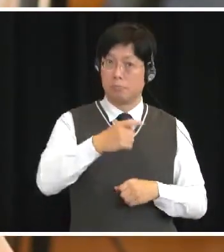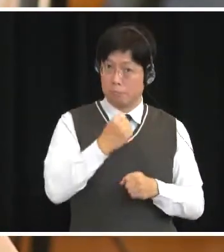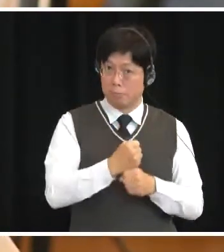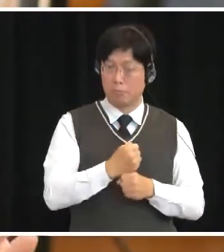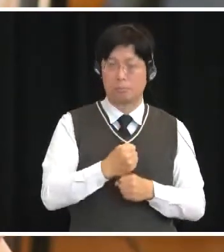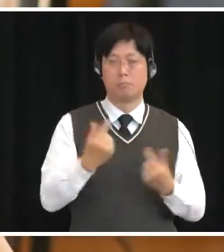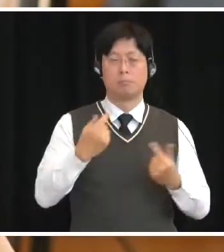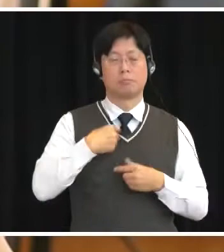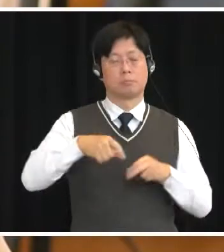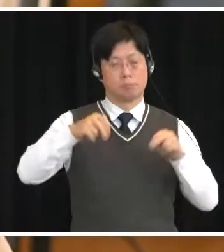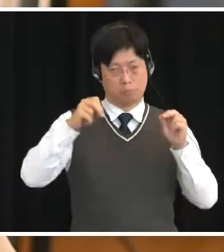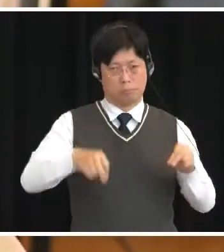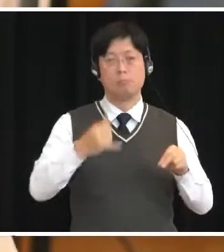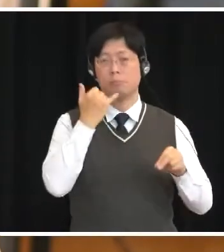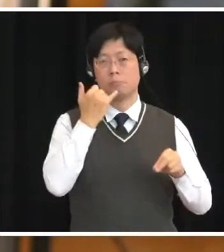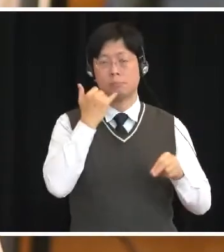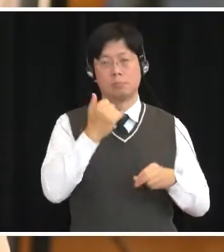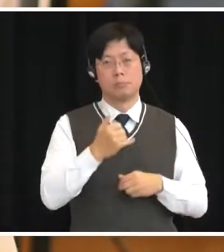property.